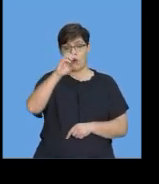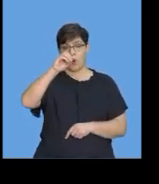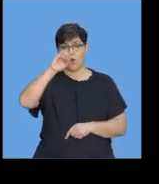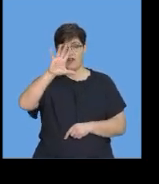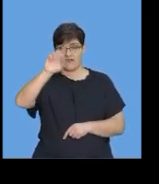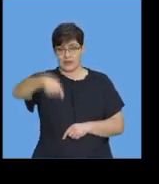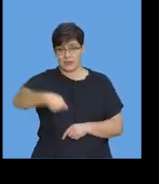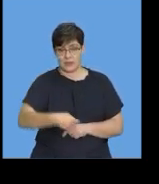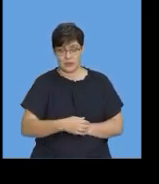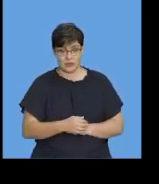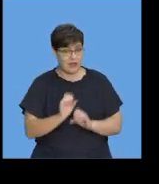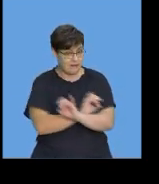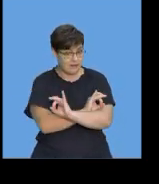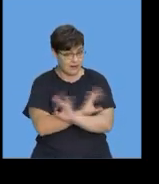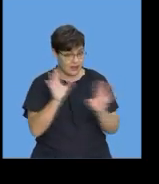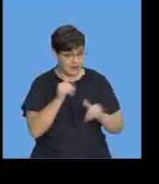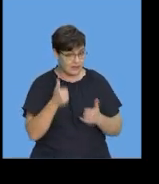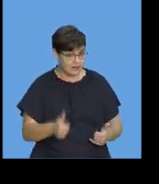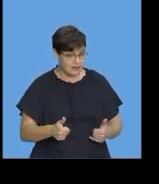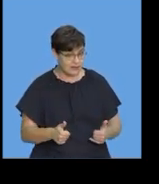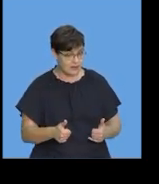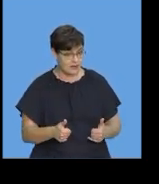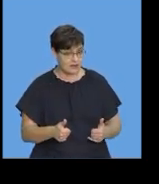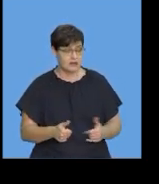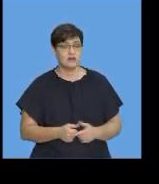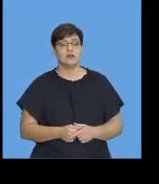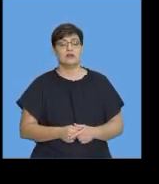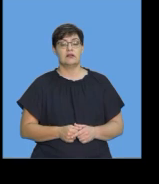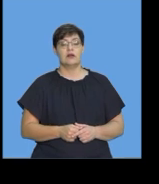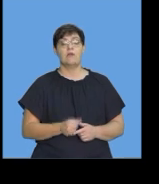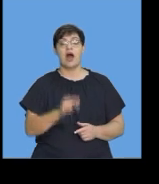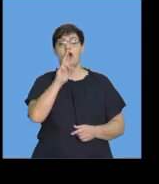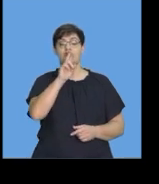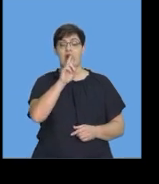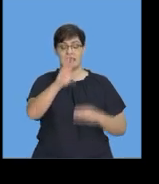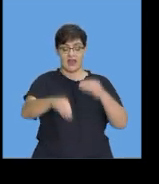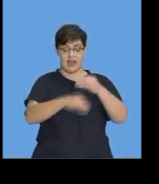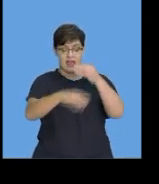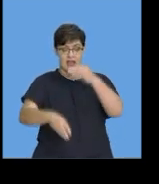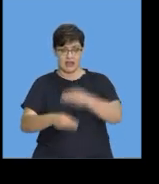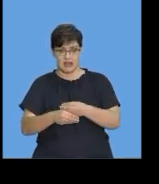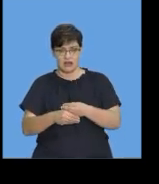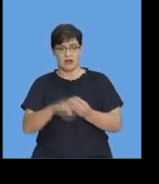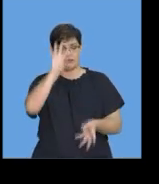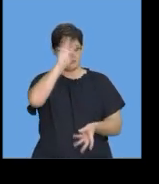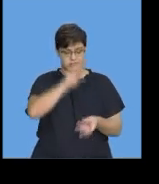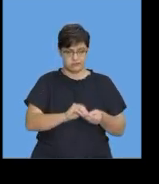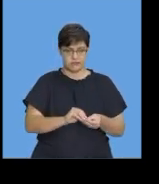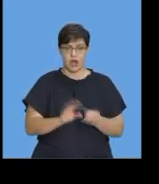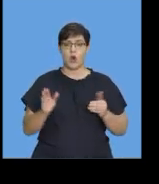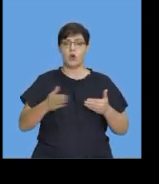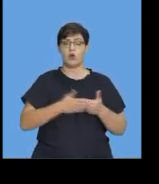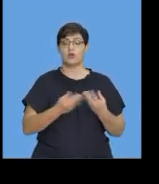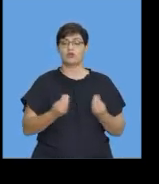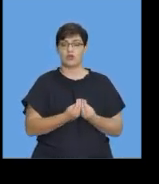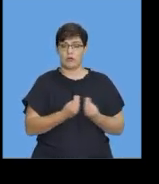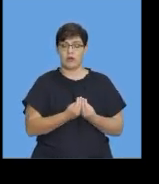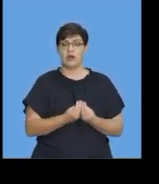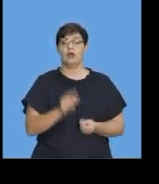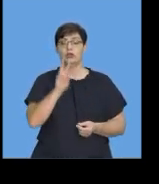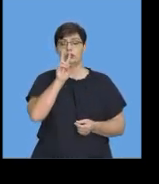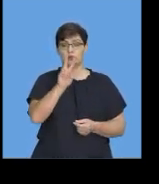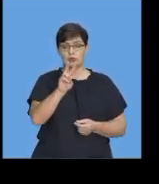105,000. Clear? I now add my 2 rand values to give me my closing stock figure valued at